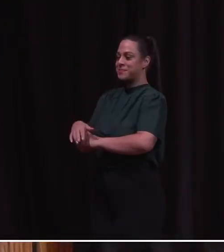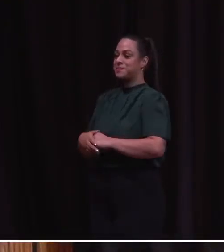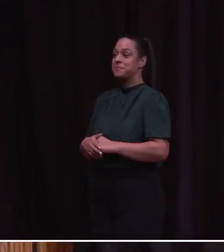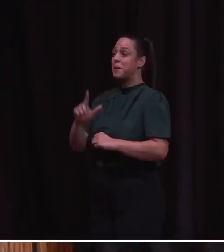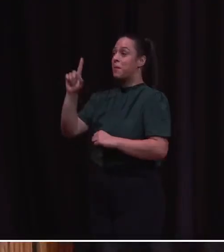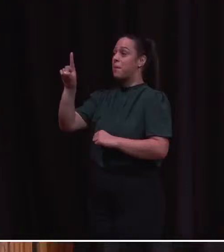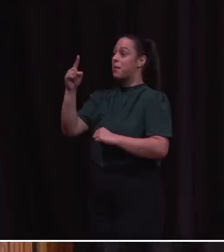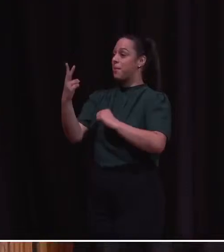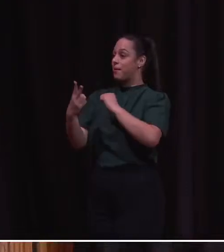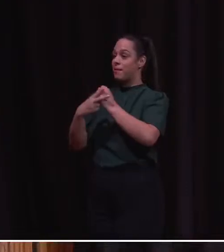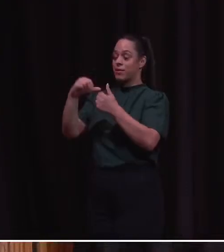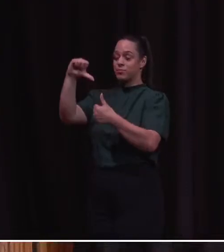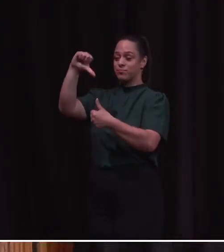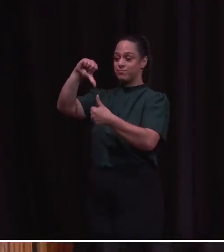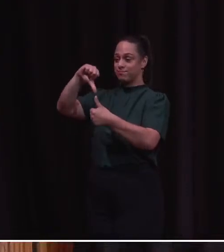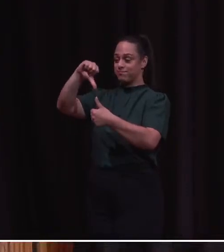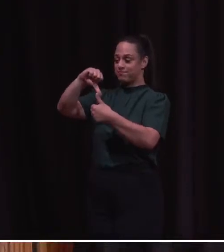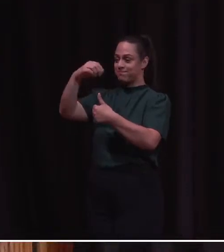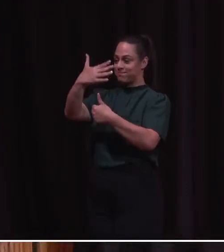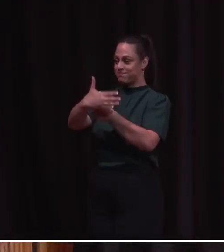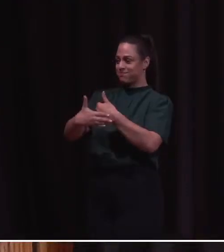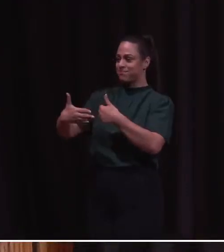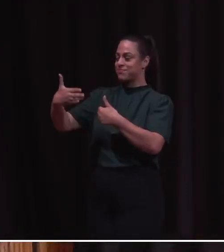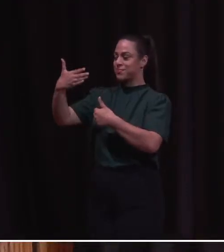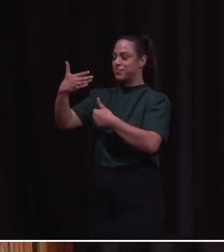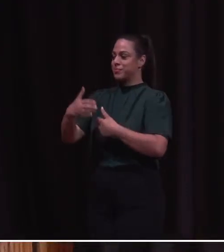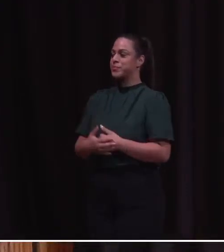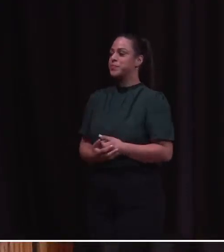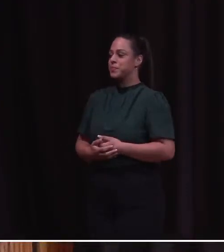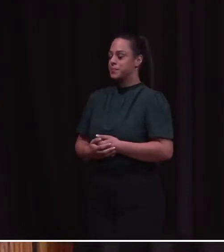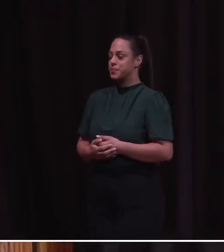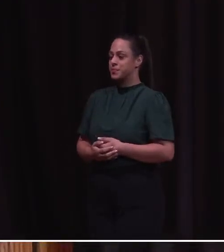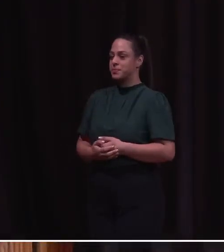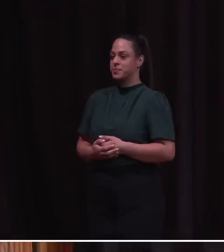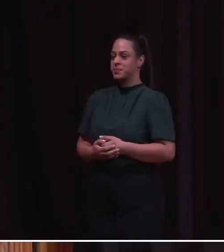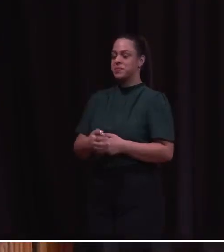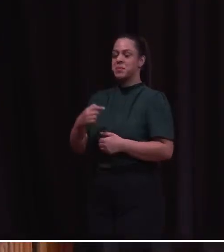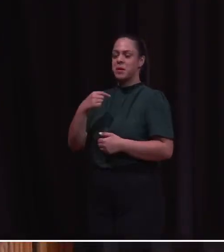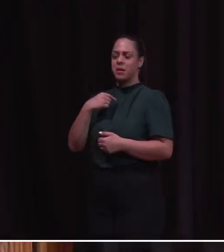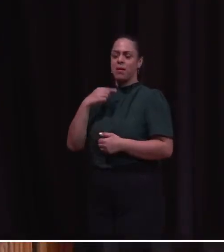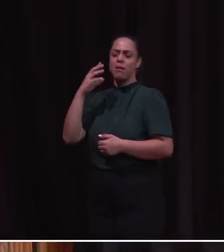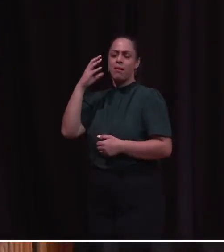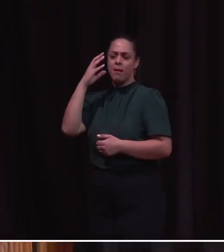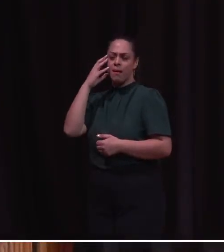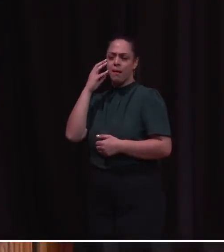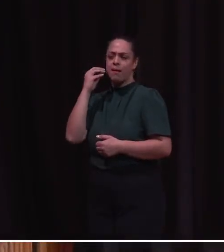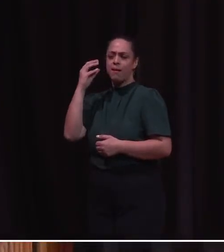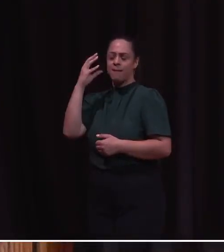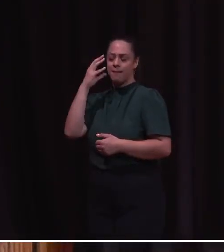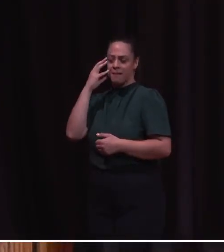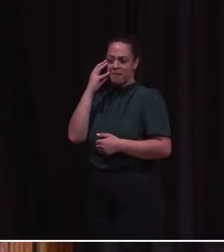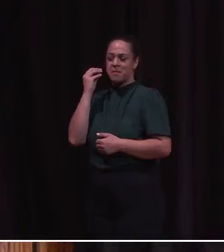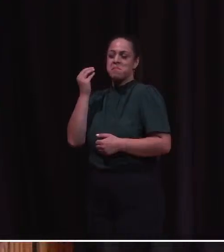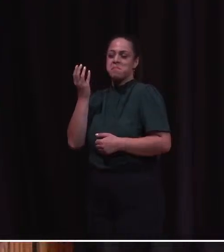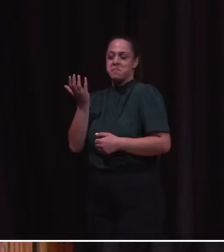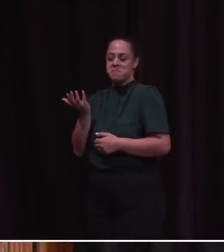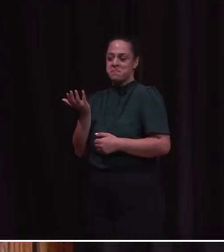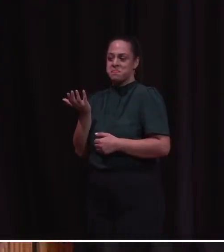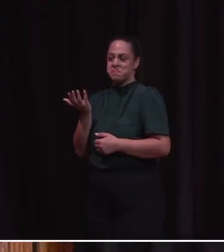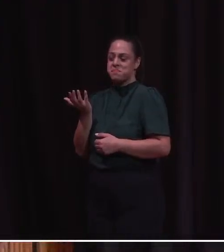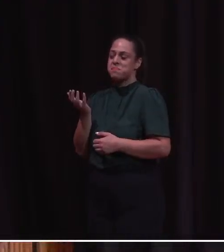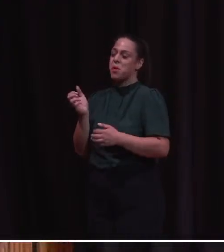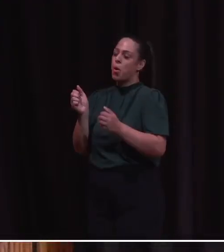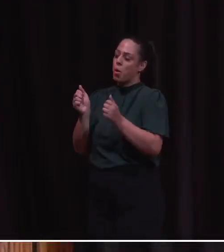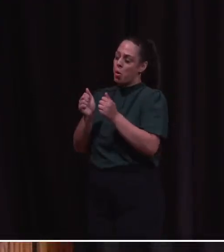America. I do have some experience with North America, of course,